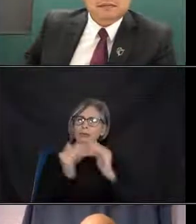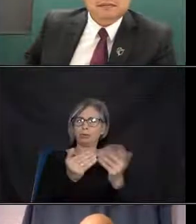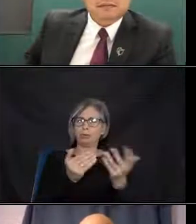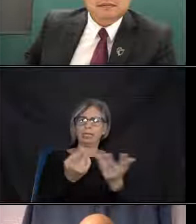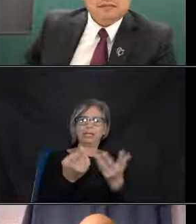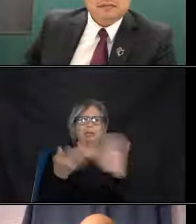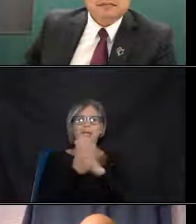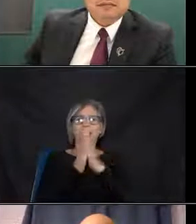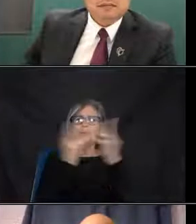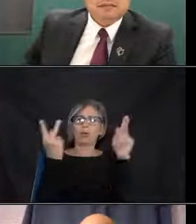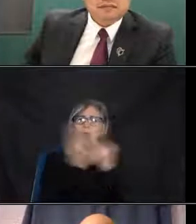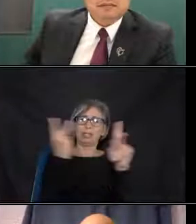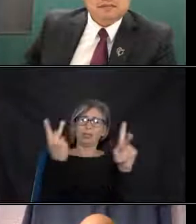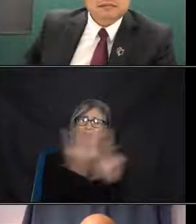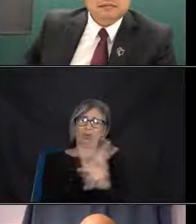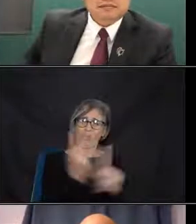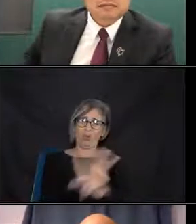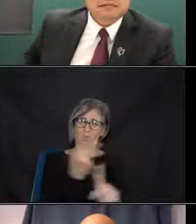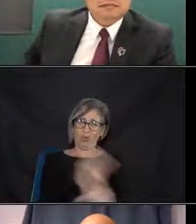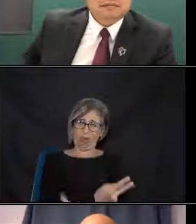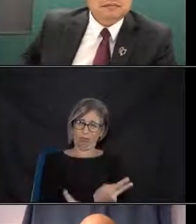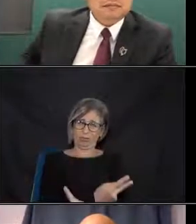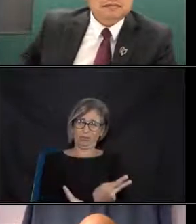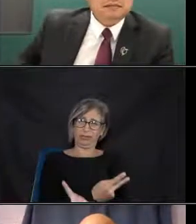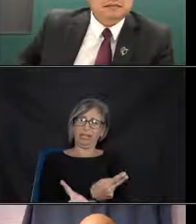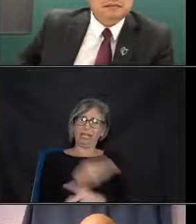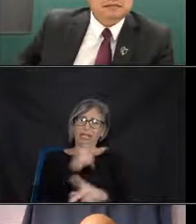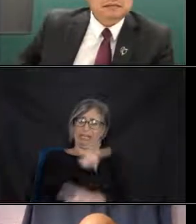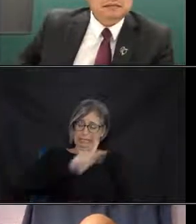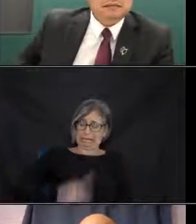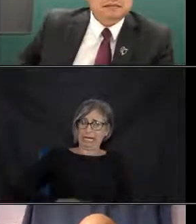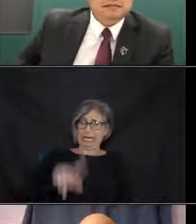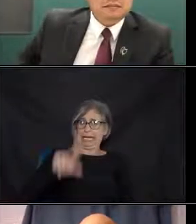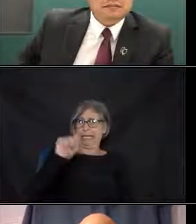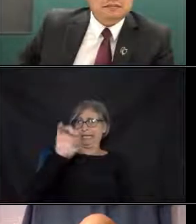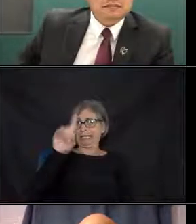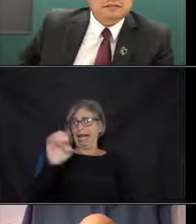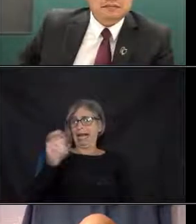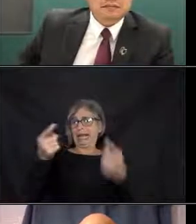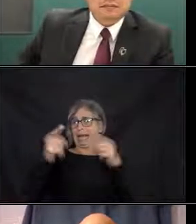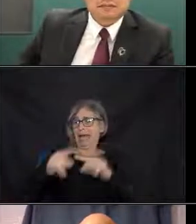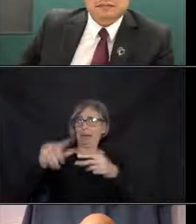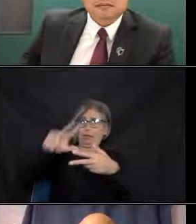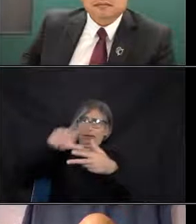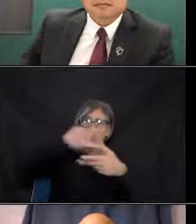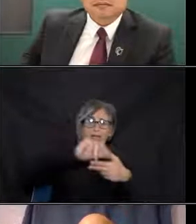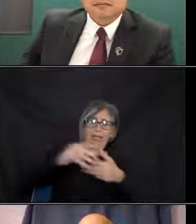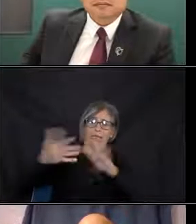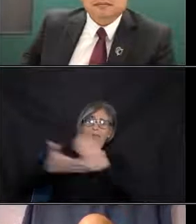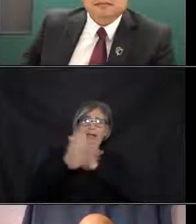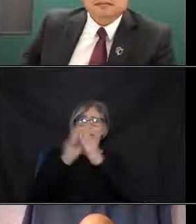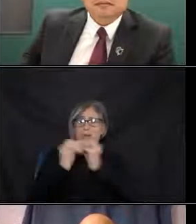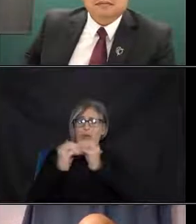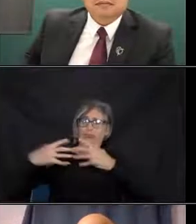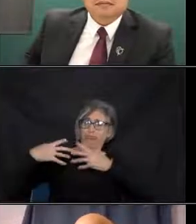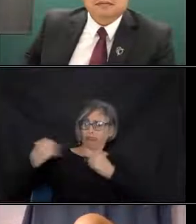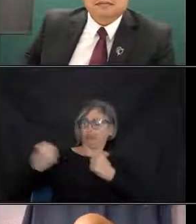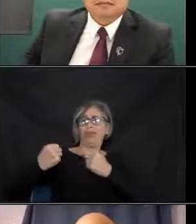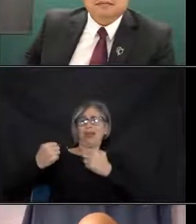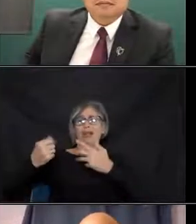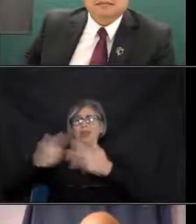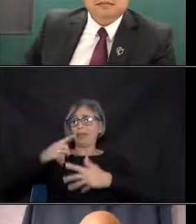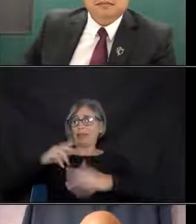getting worse as you know, king tides and other situations happen, hurricanes get more intense, and some of these residents,